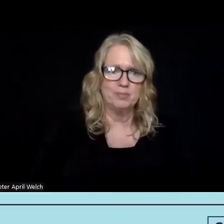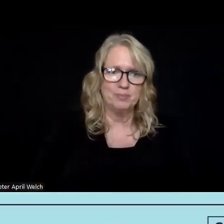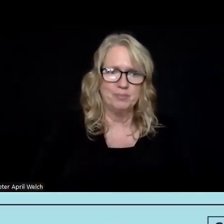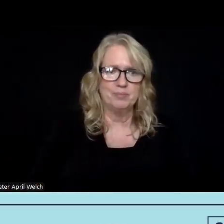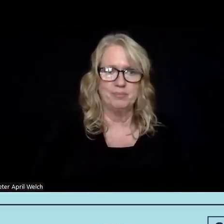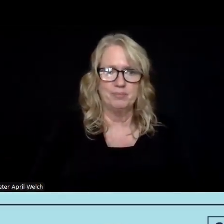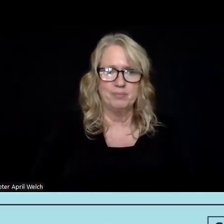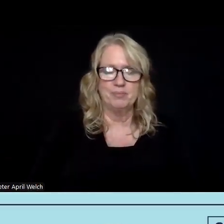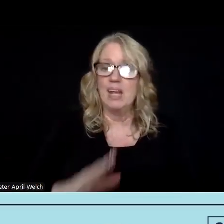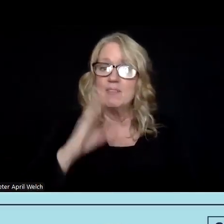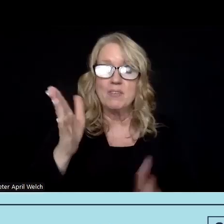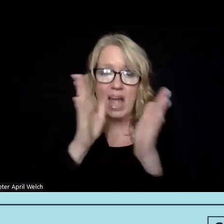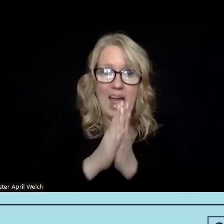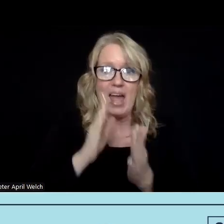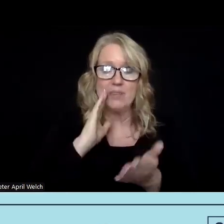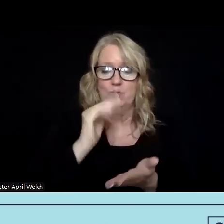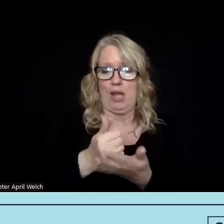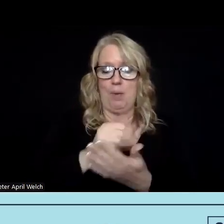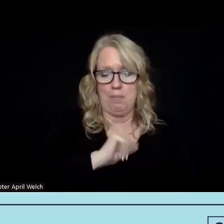Have I ever asked for help myself?